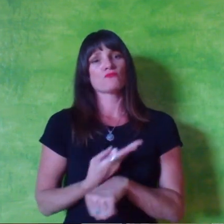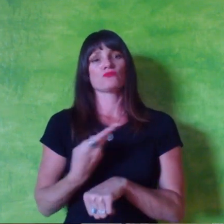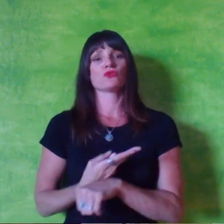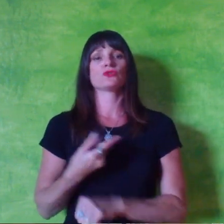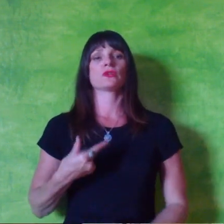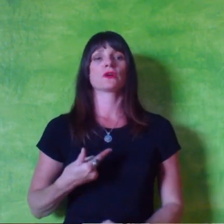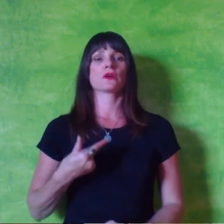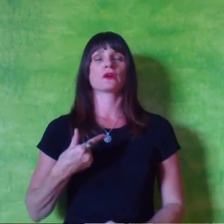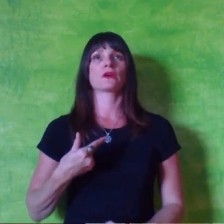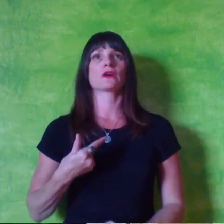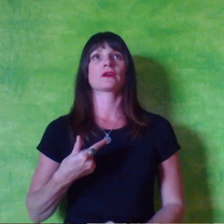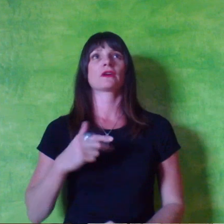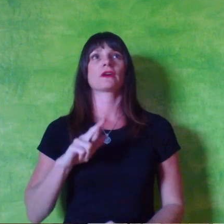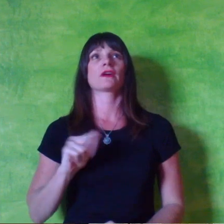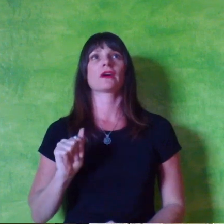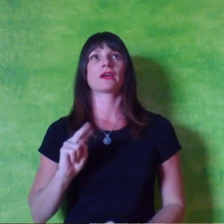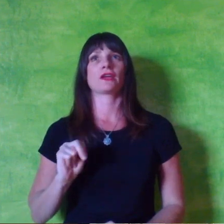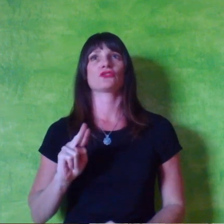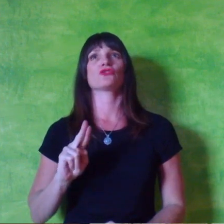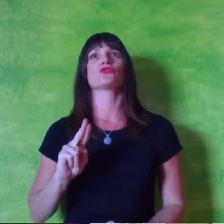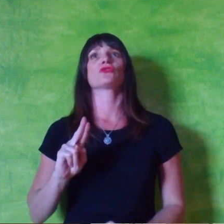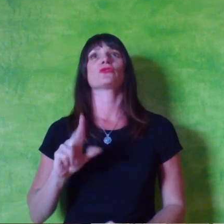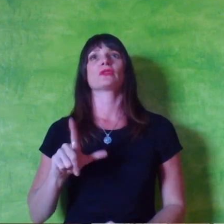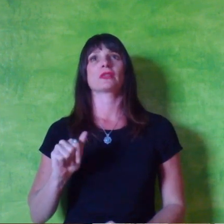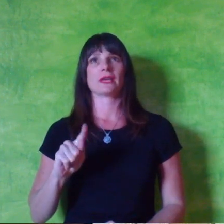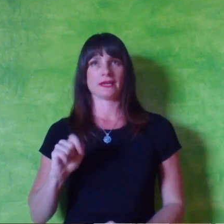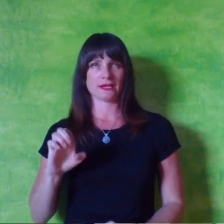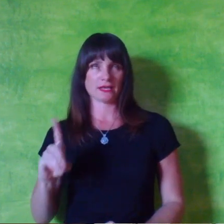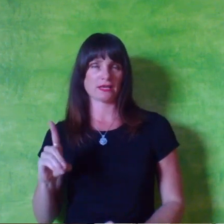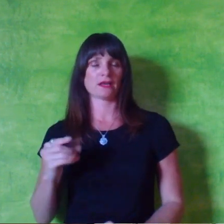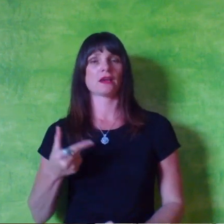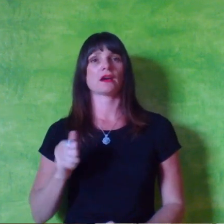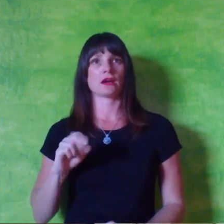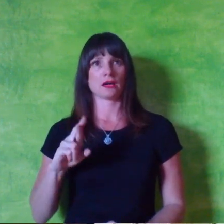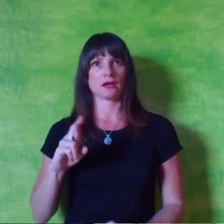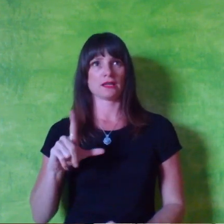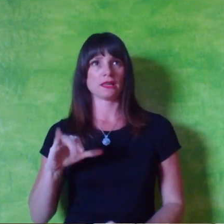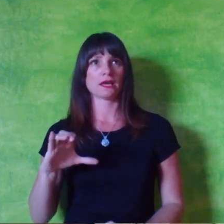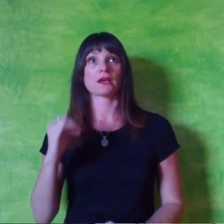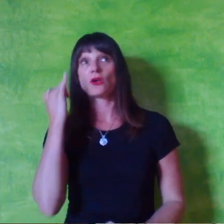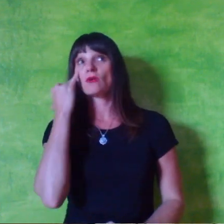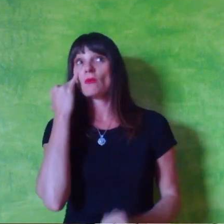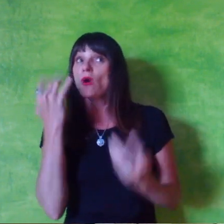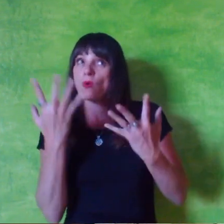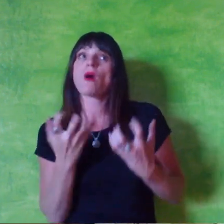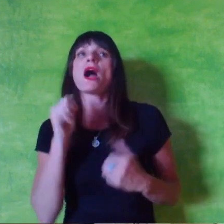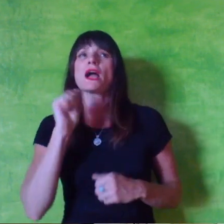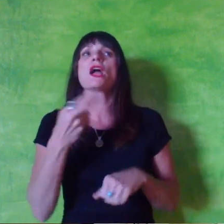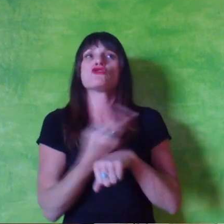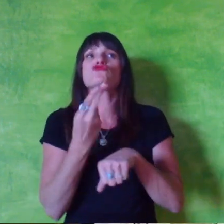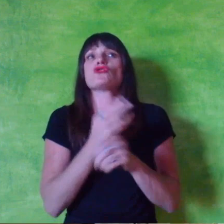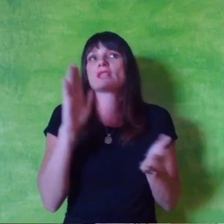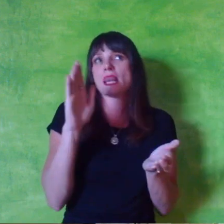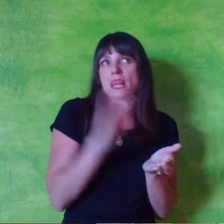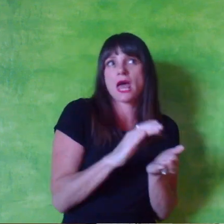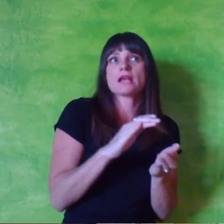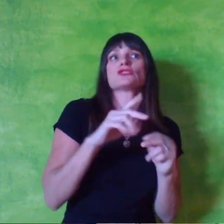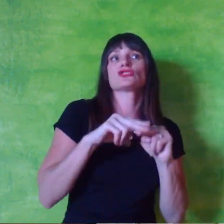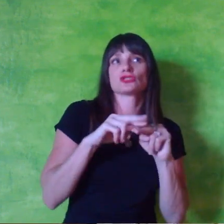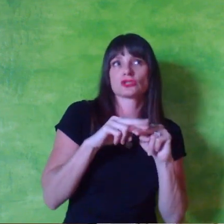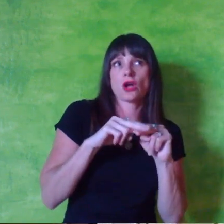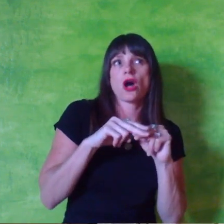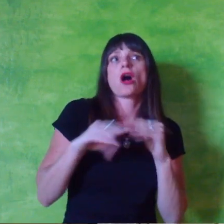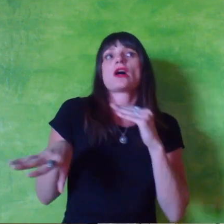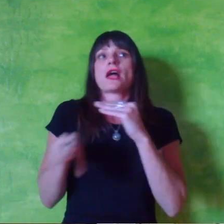can use a little bit less salt and use onion salt. You can use garlic salt or onion powder or